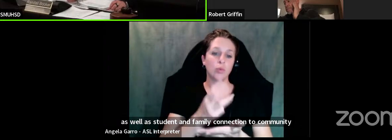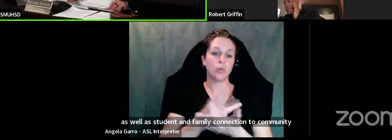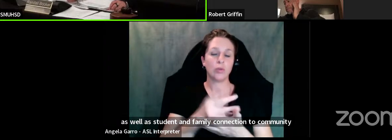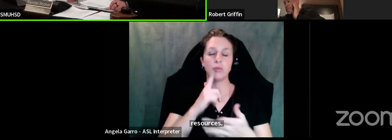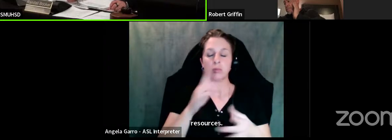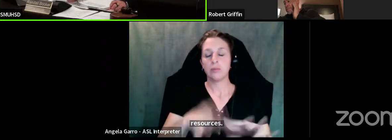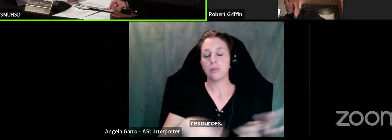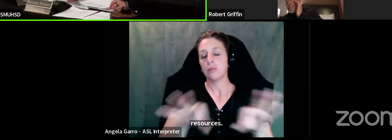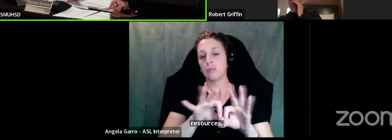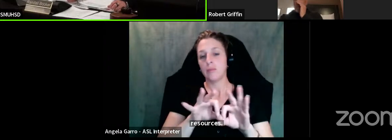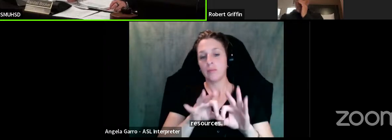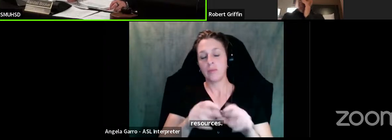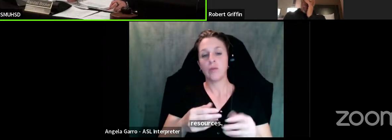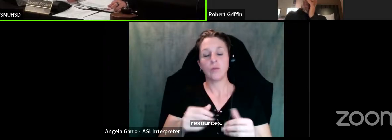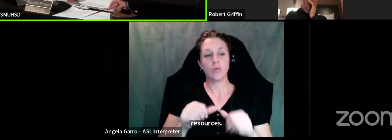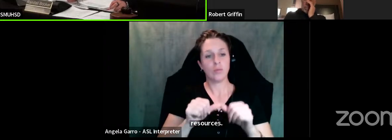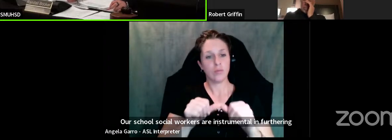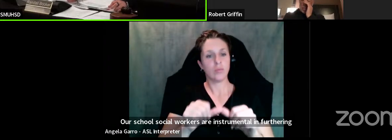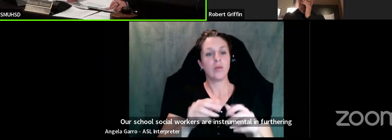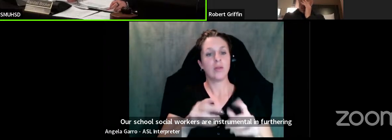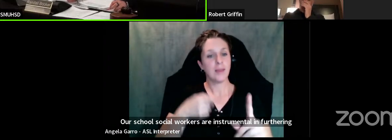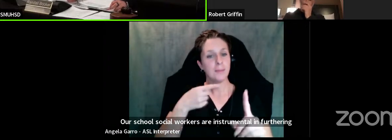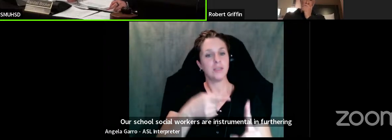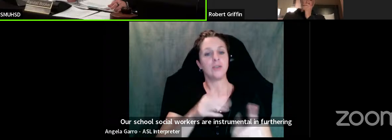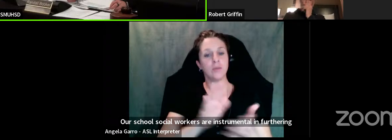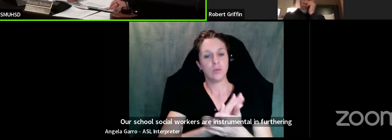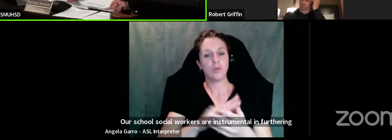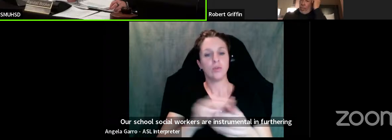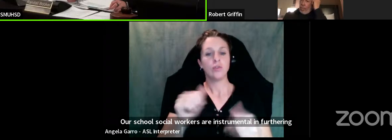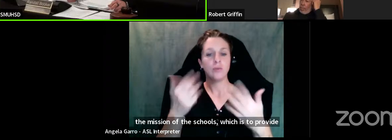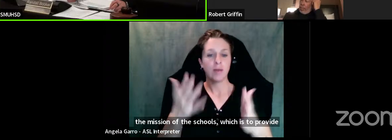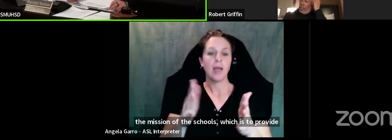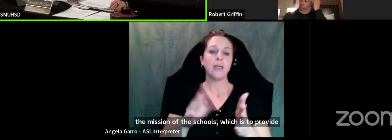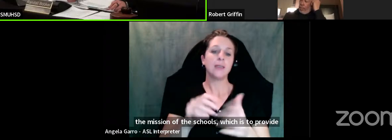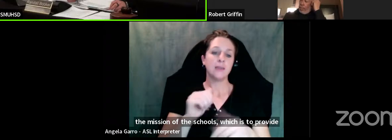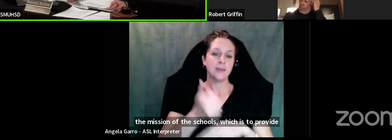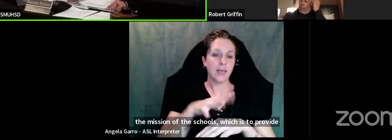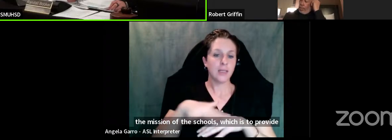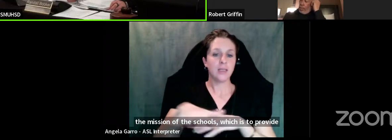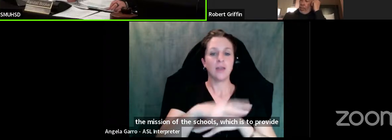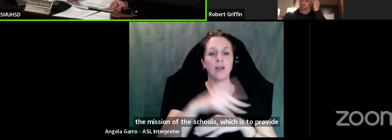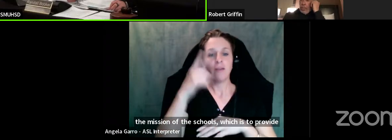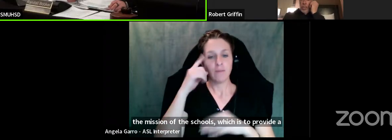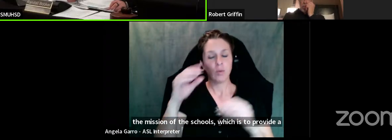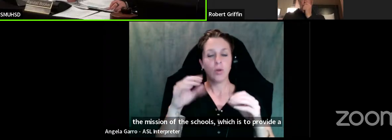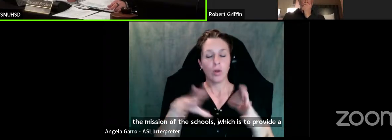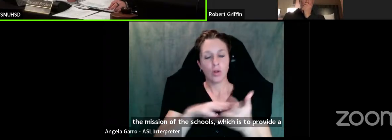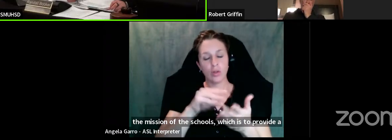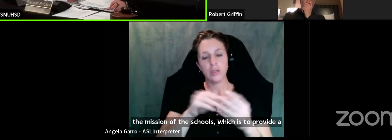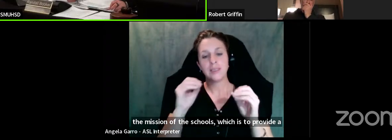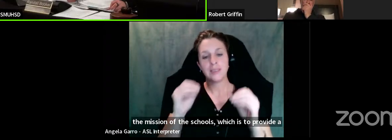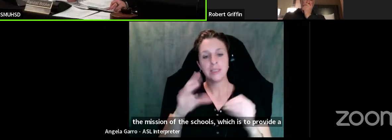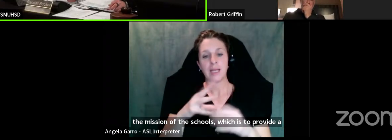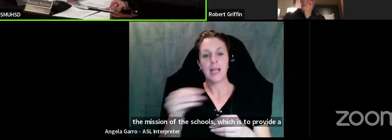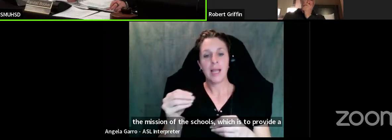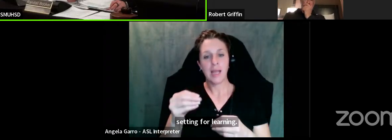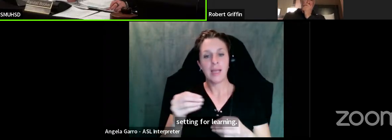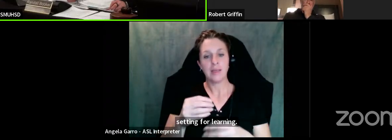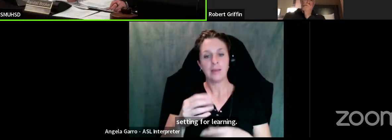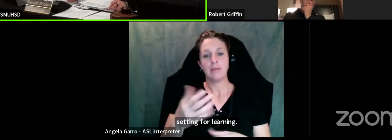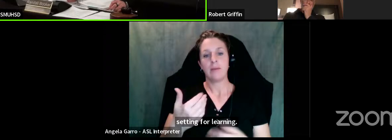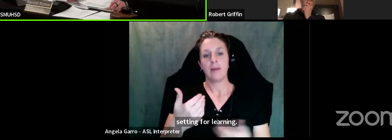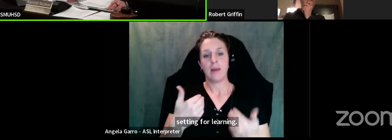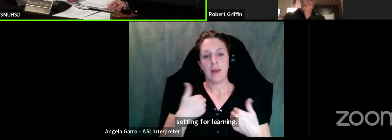furthering the mission of the schools, which is to provide a setting for learning, teaching, and for the attainment of competence and